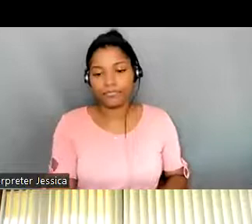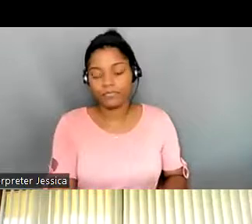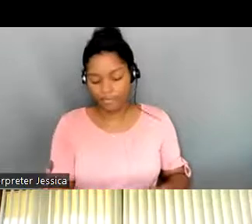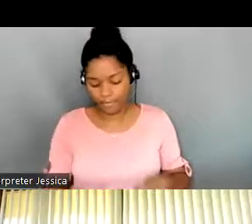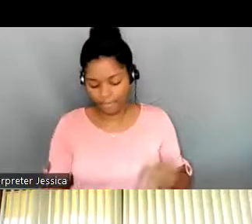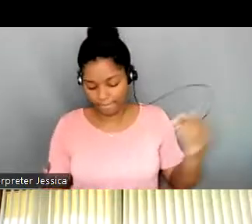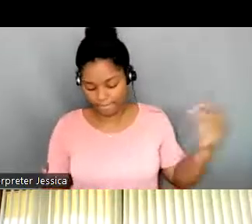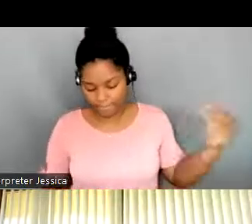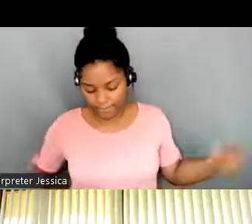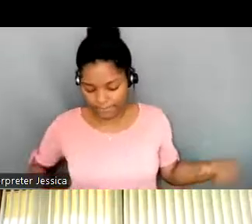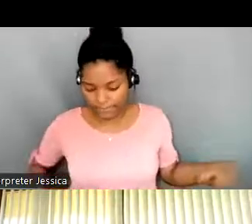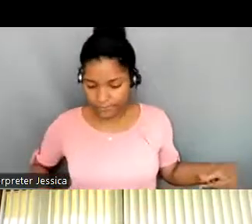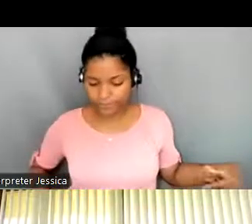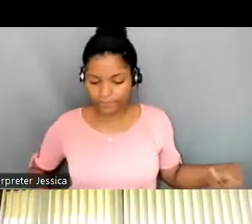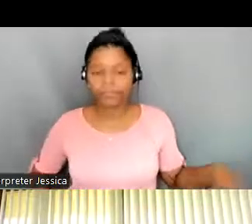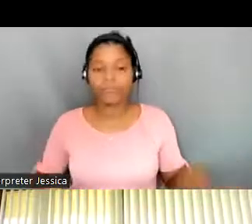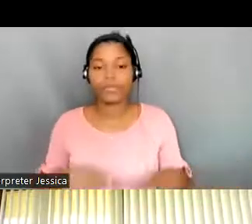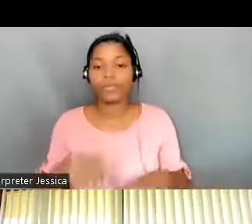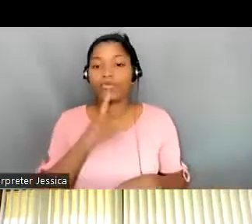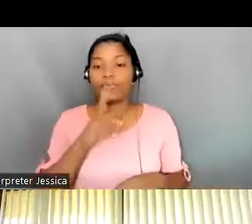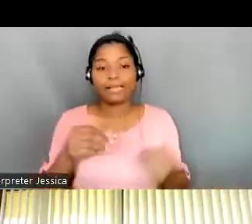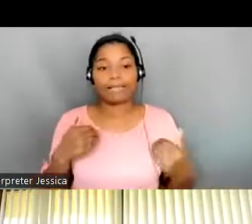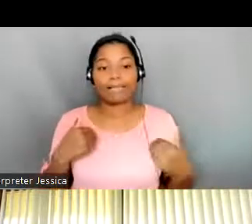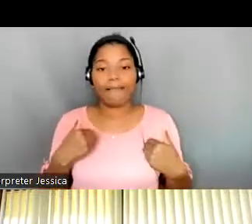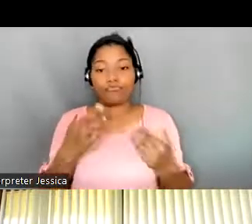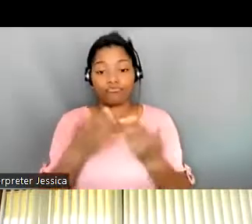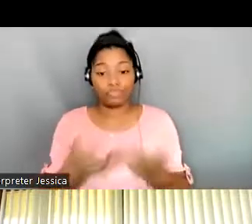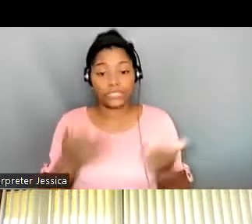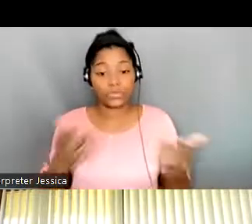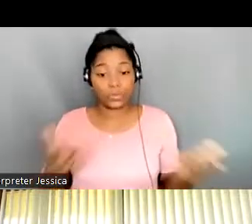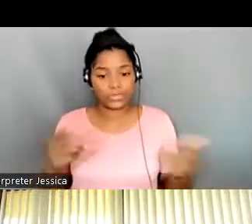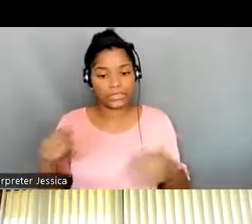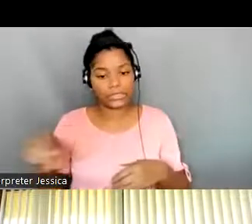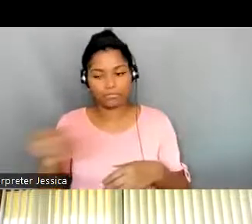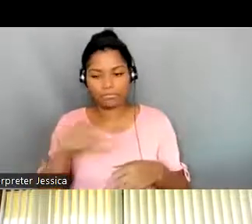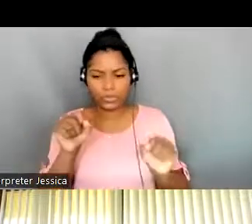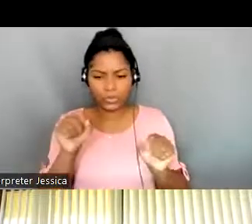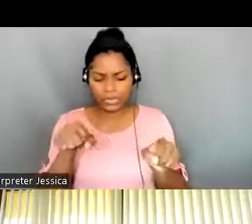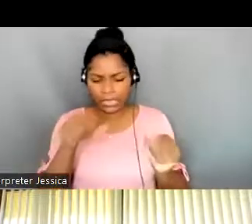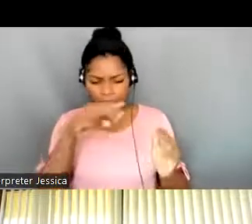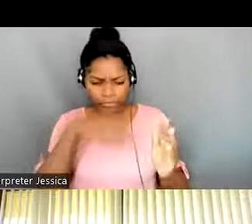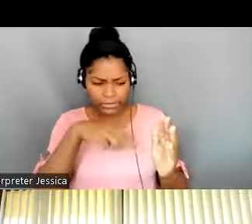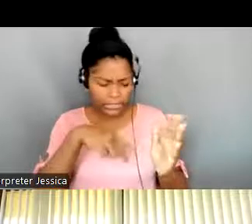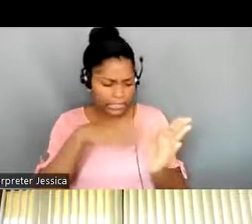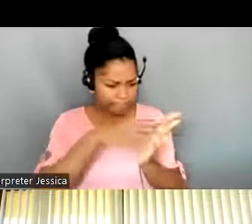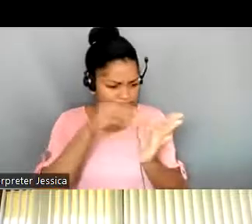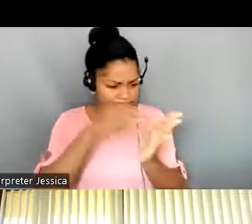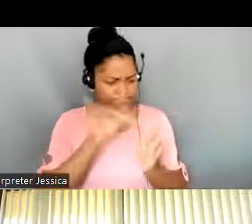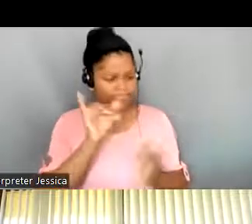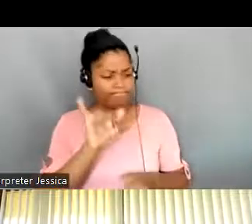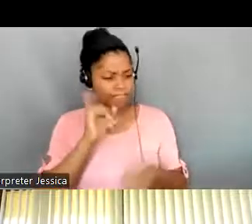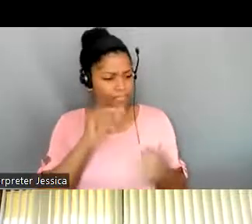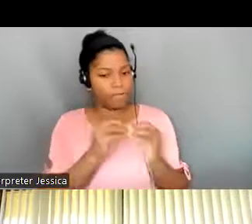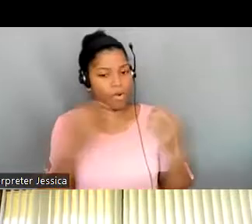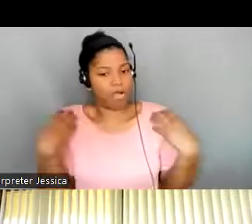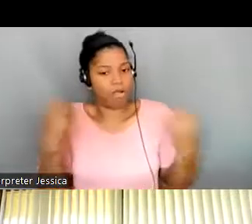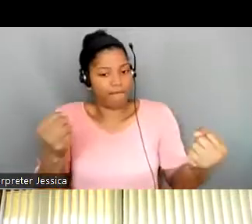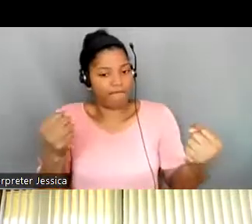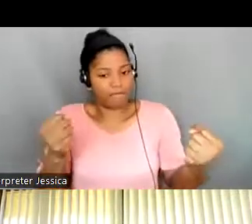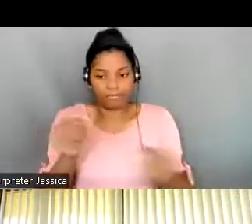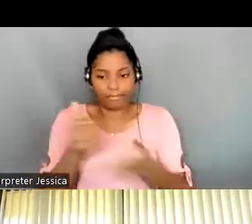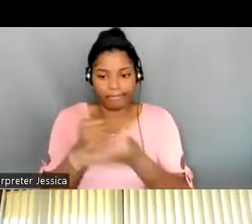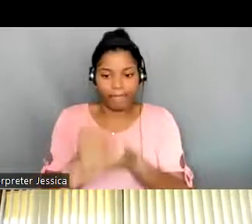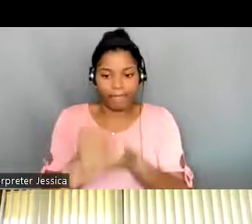some freely available resources that can help you build confidence among yourself, your participants, and your staff